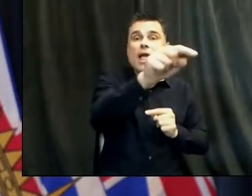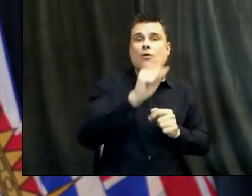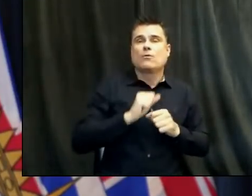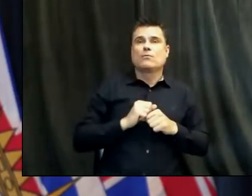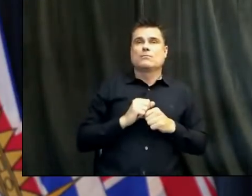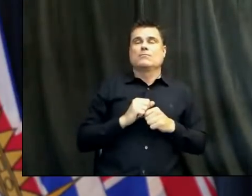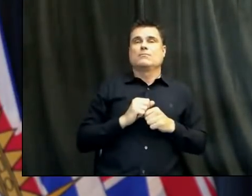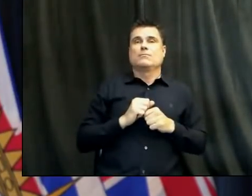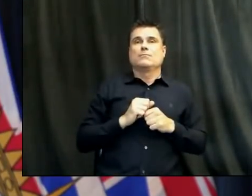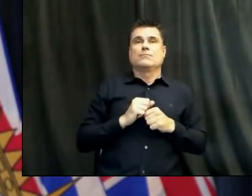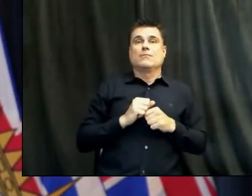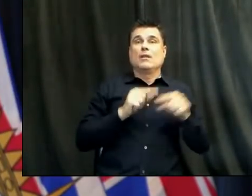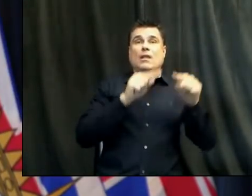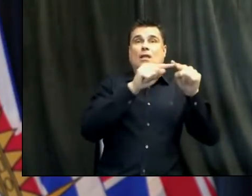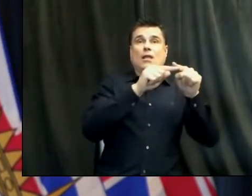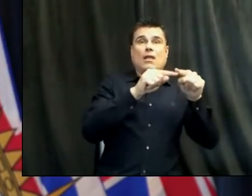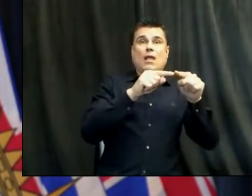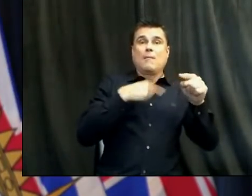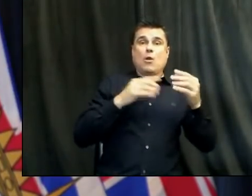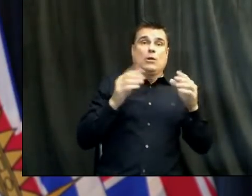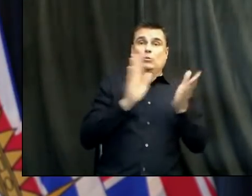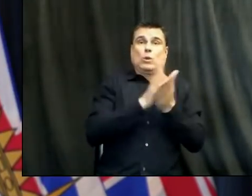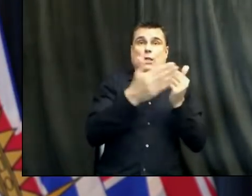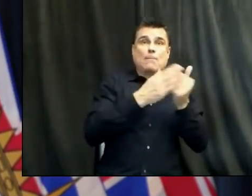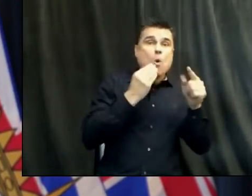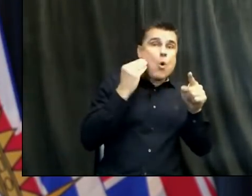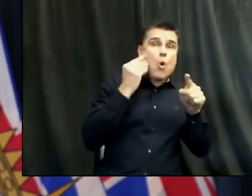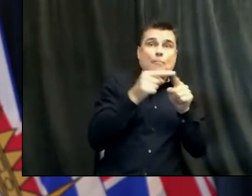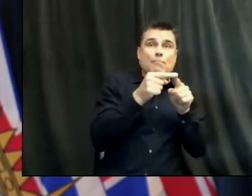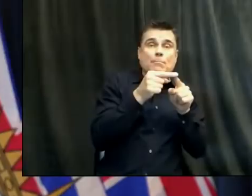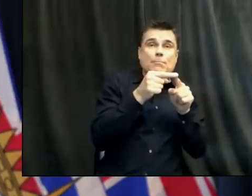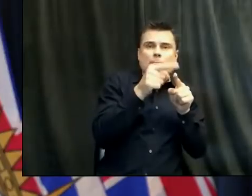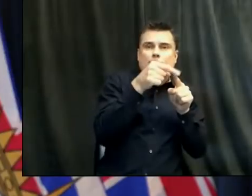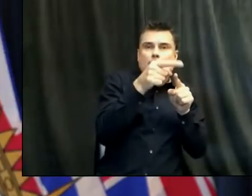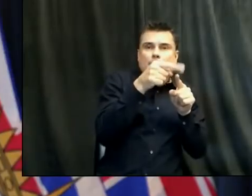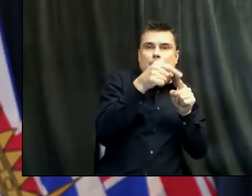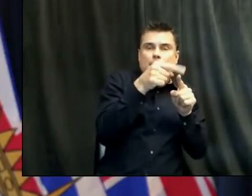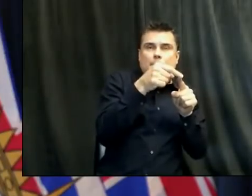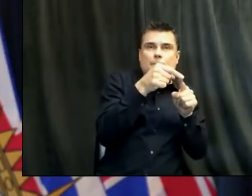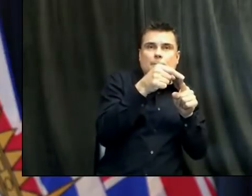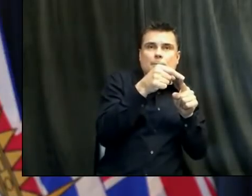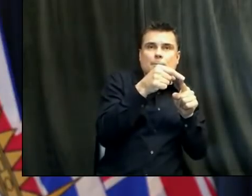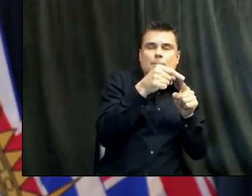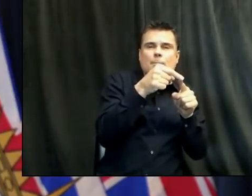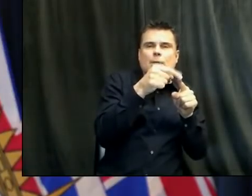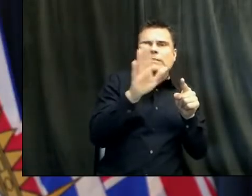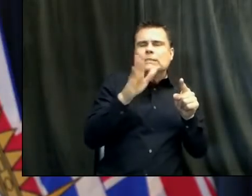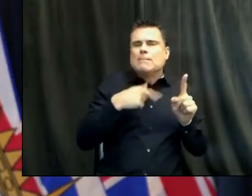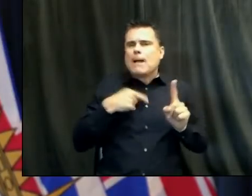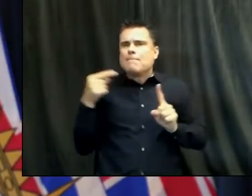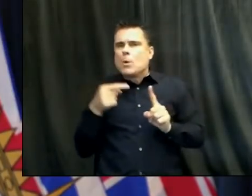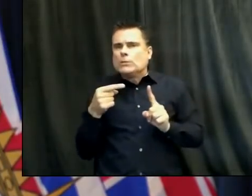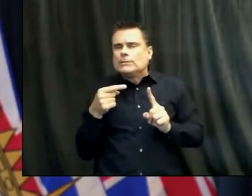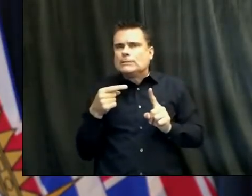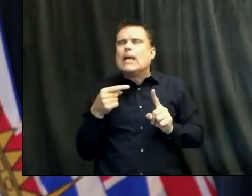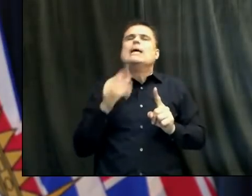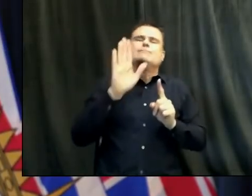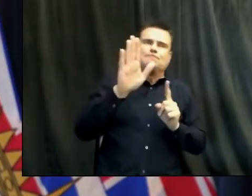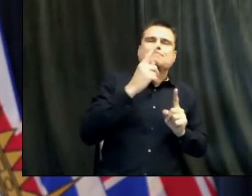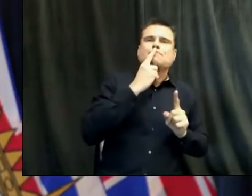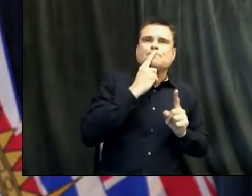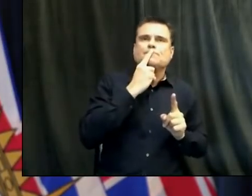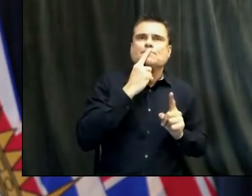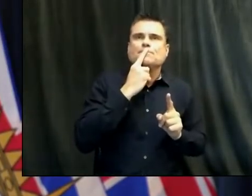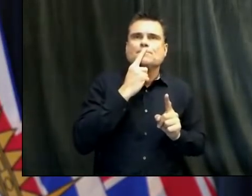adjacent to where you live. So it doesn't make sense to not allow somebody to play in a team in a community that might